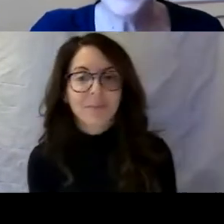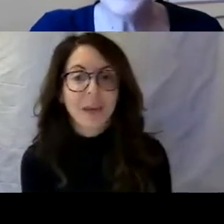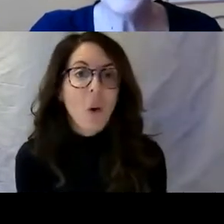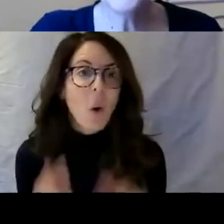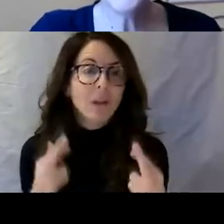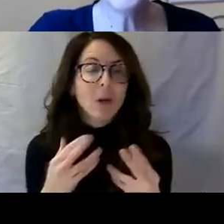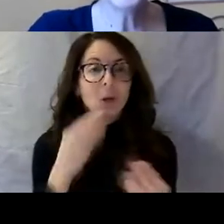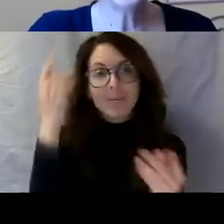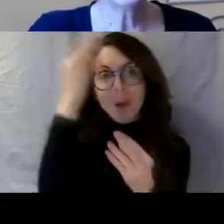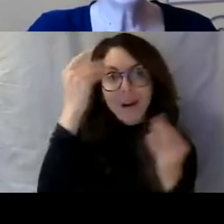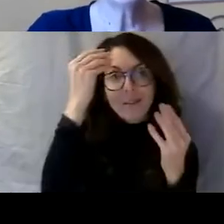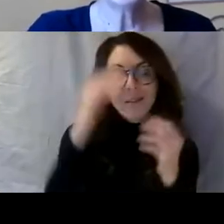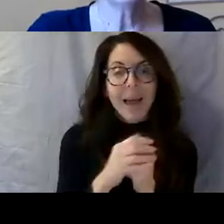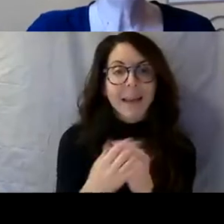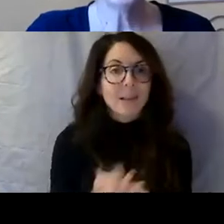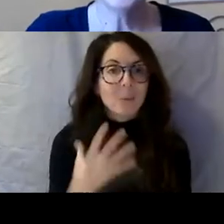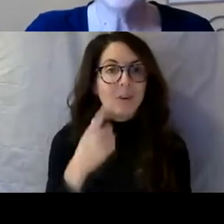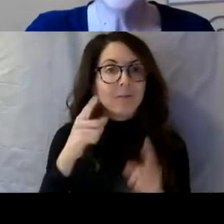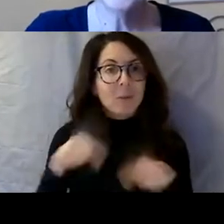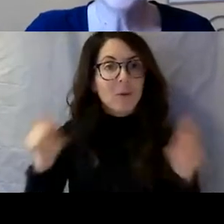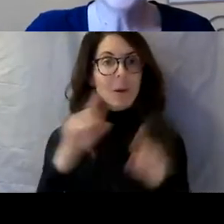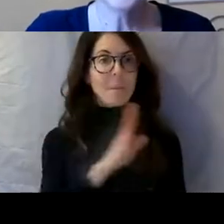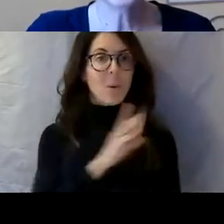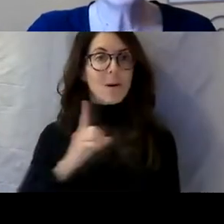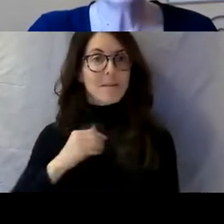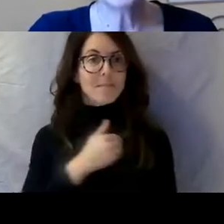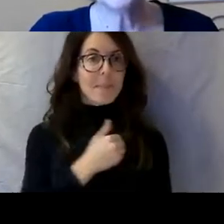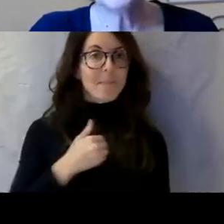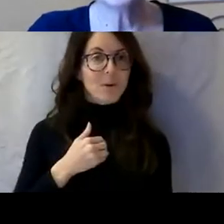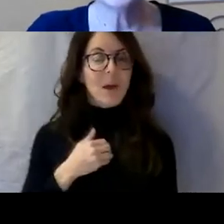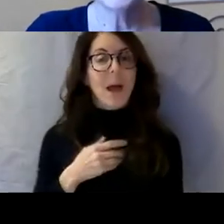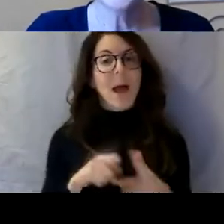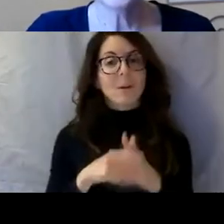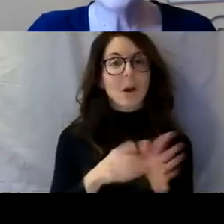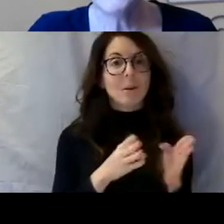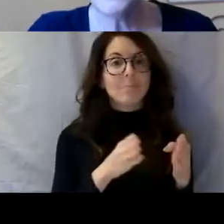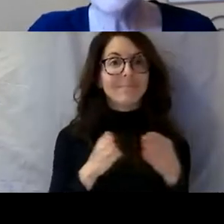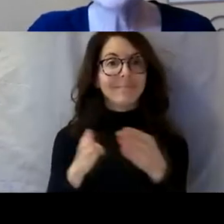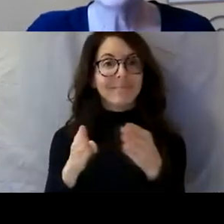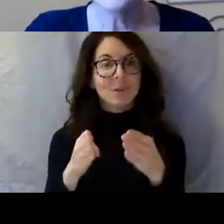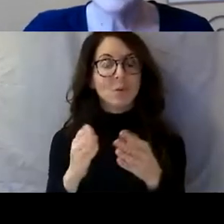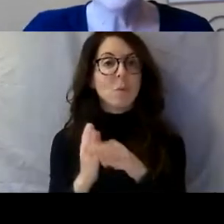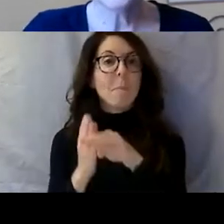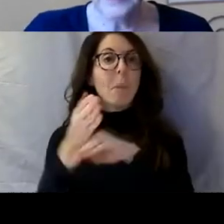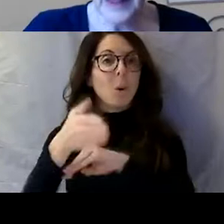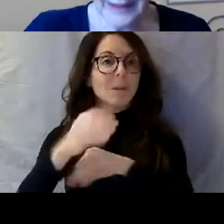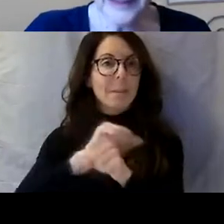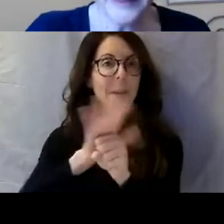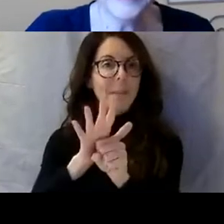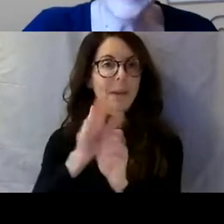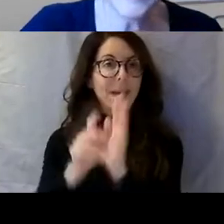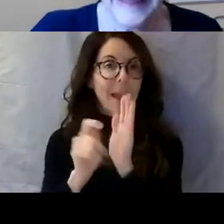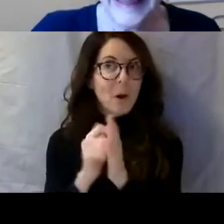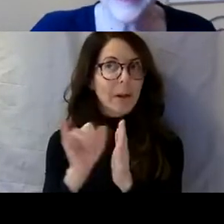inspiration for board members as we begin to move into a post-pandemic era. If we're